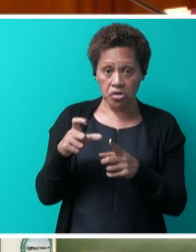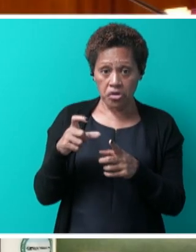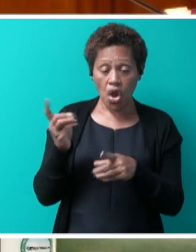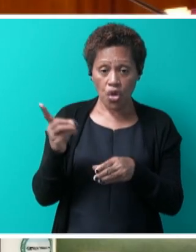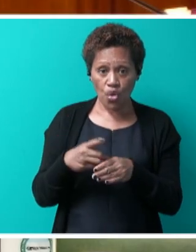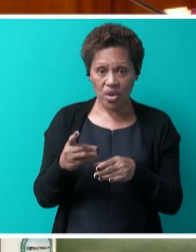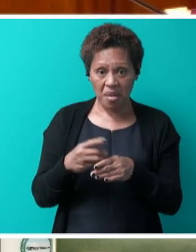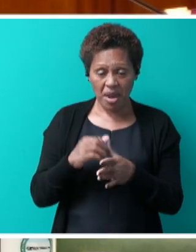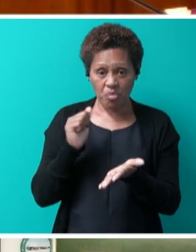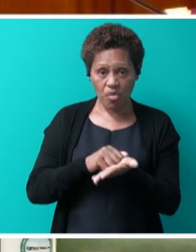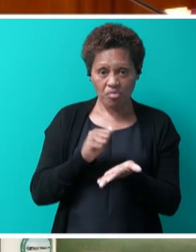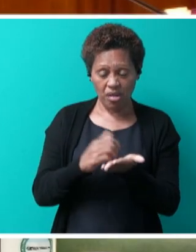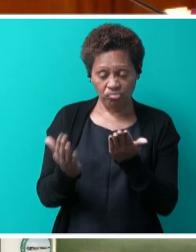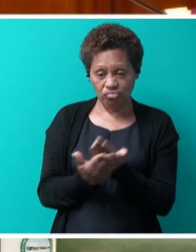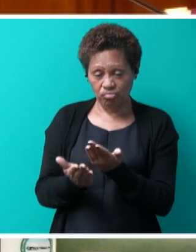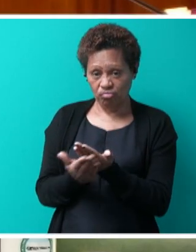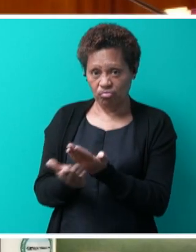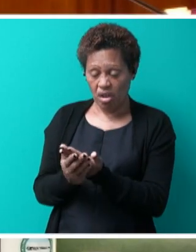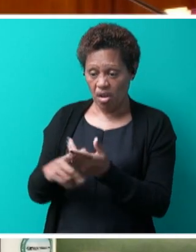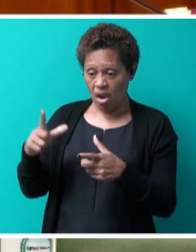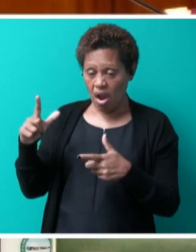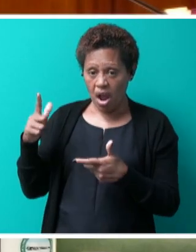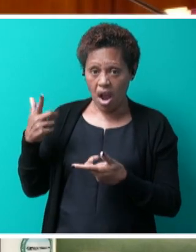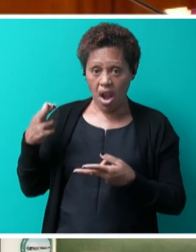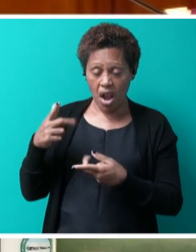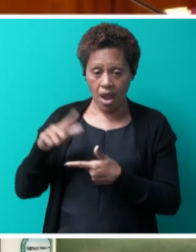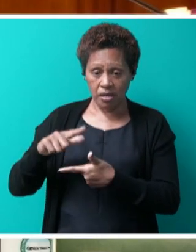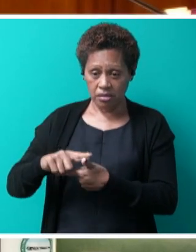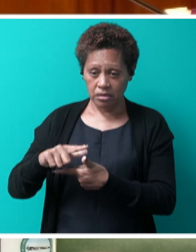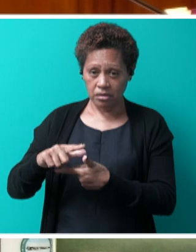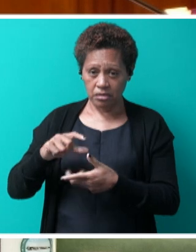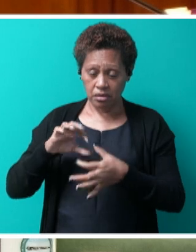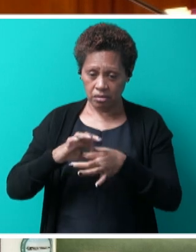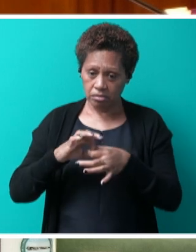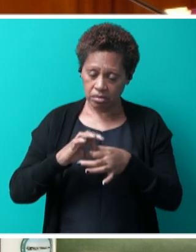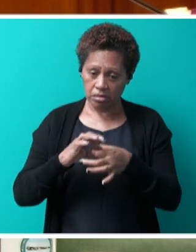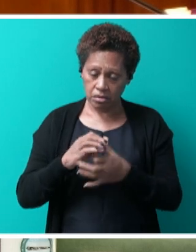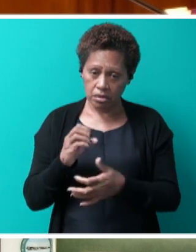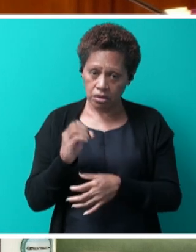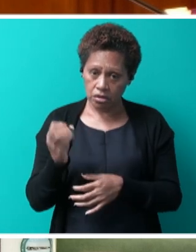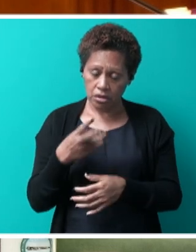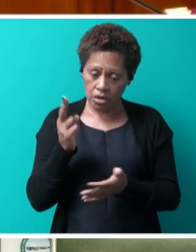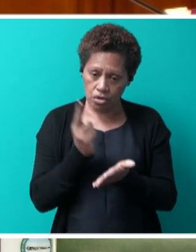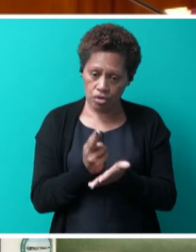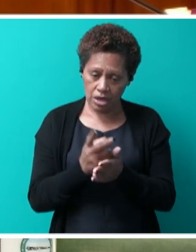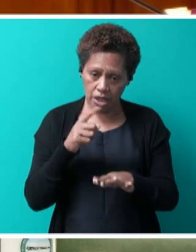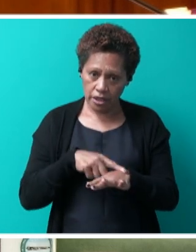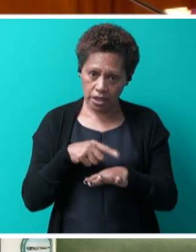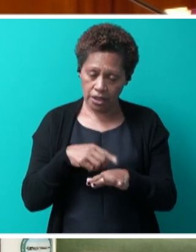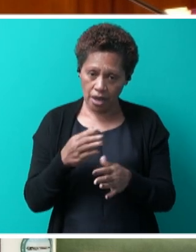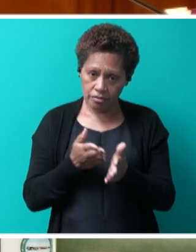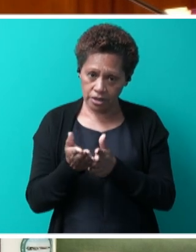limiting completed transactions. Connectivity, as was raised on the other side, is also affecting real-time service delivery. In